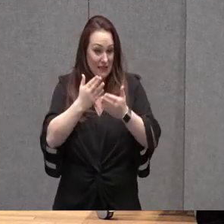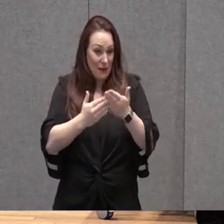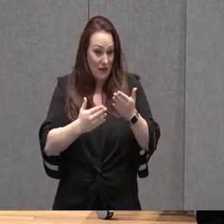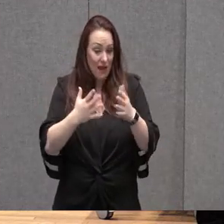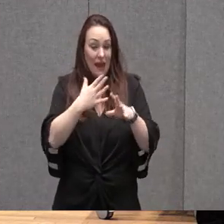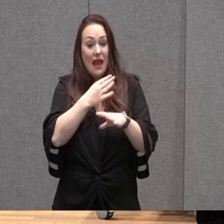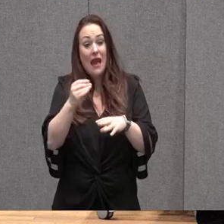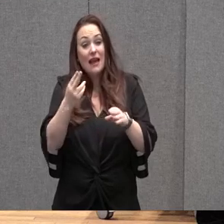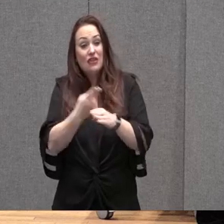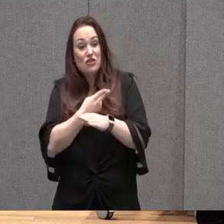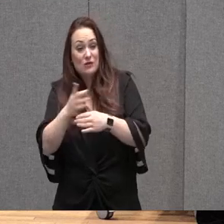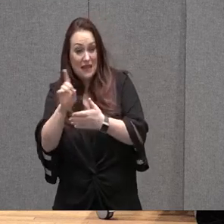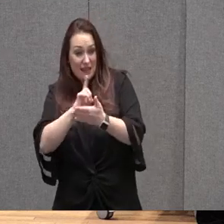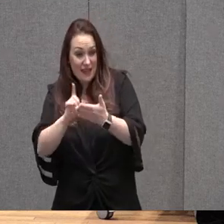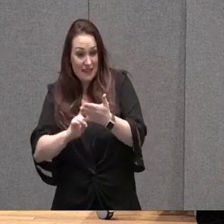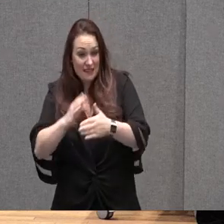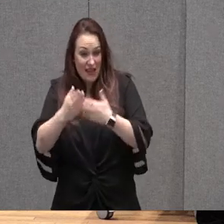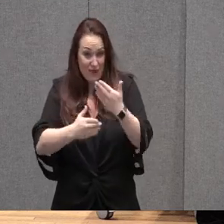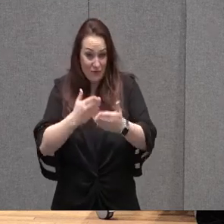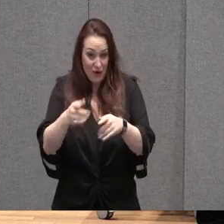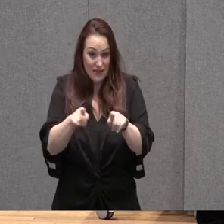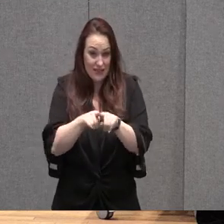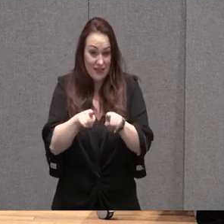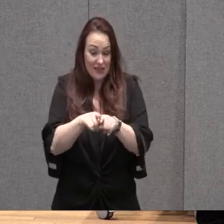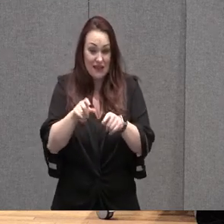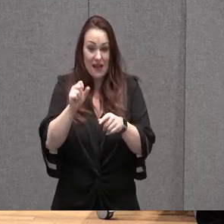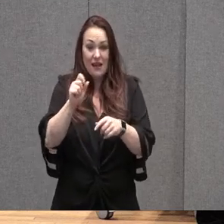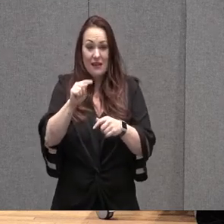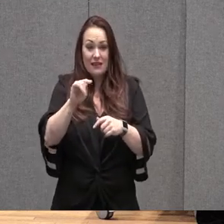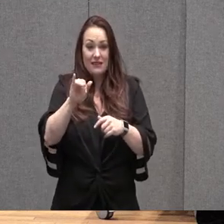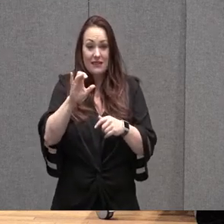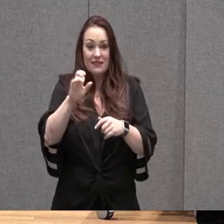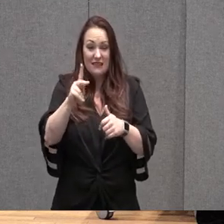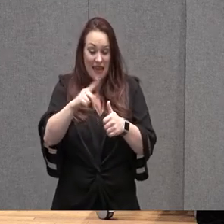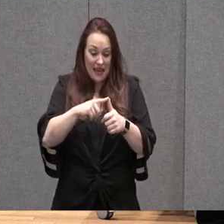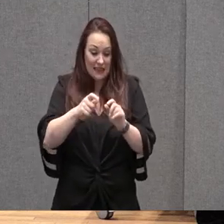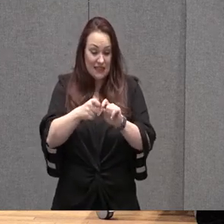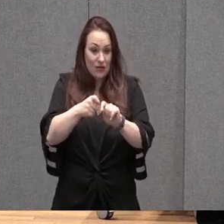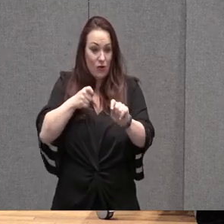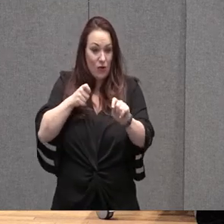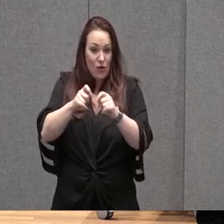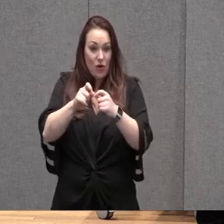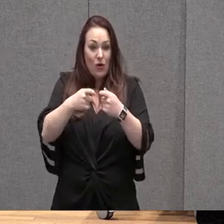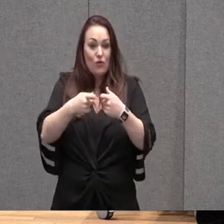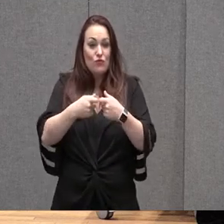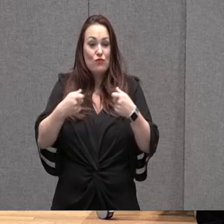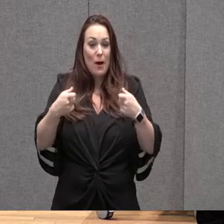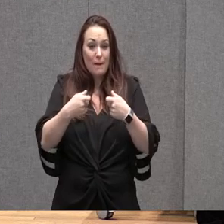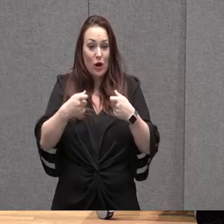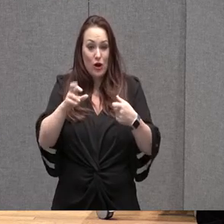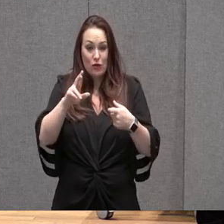as well. So sticks, rubber bands are really good for this.